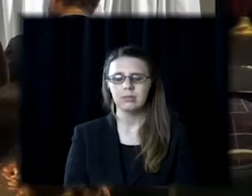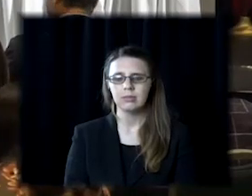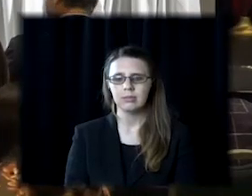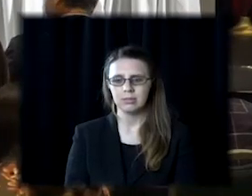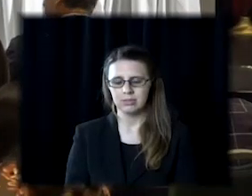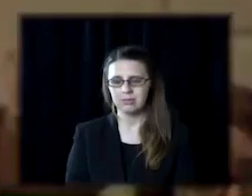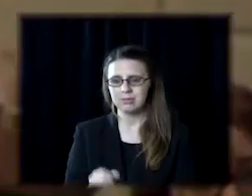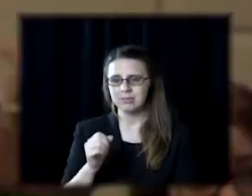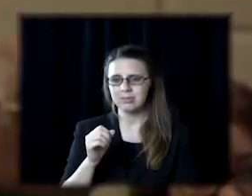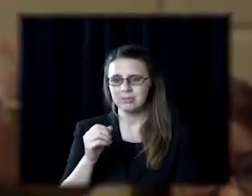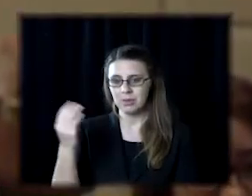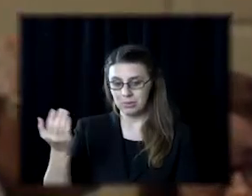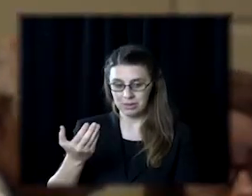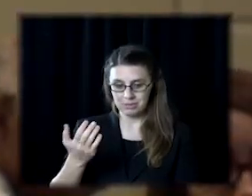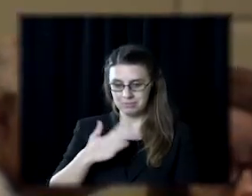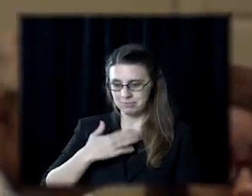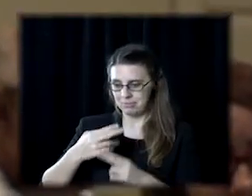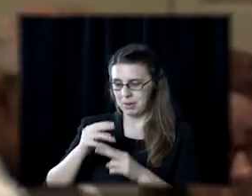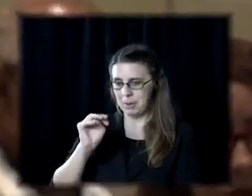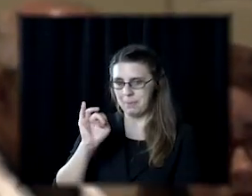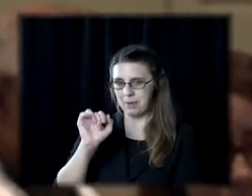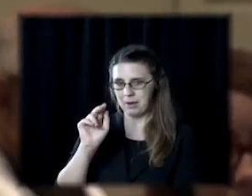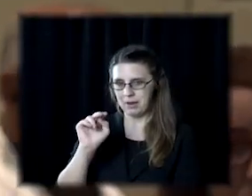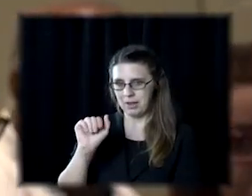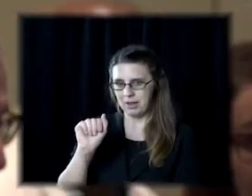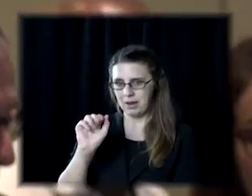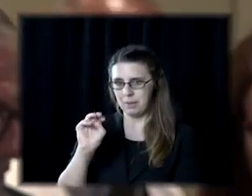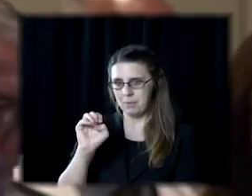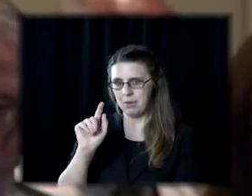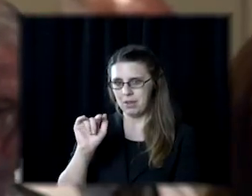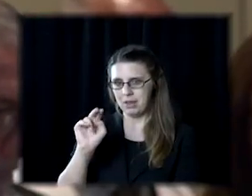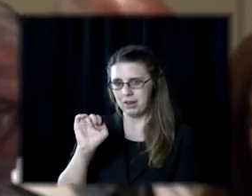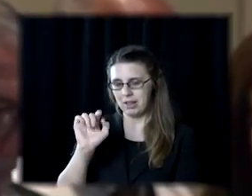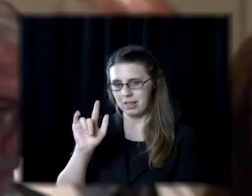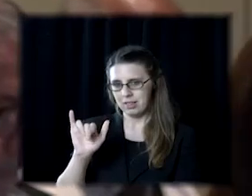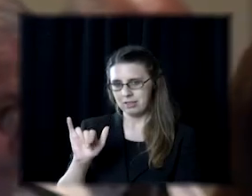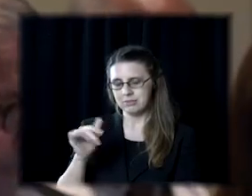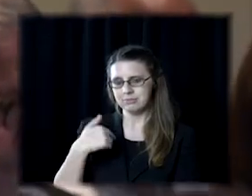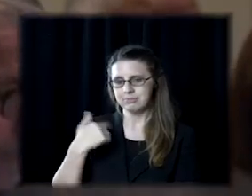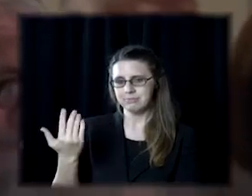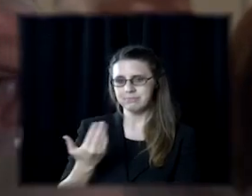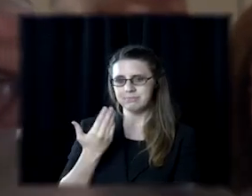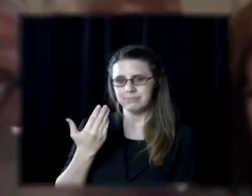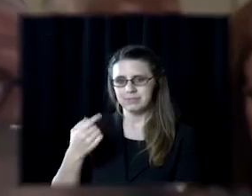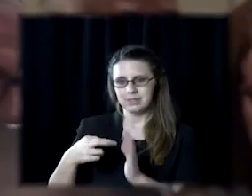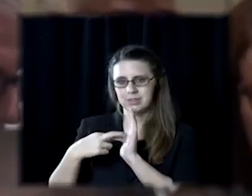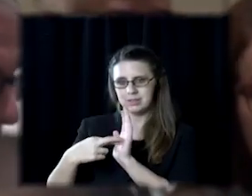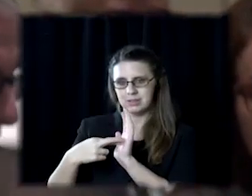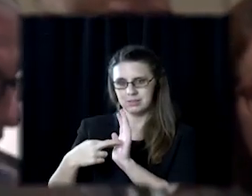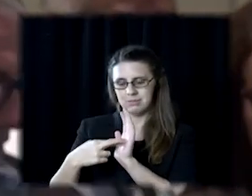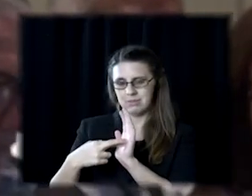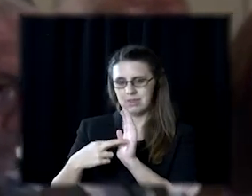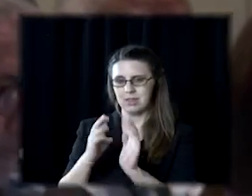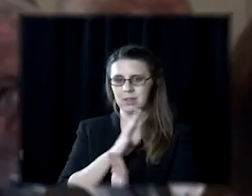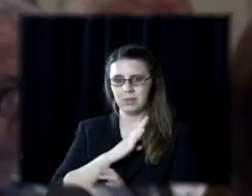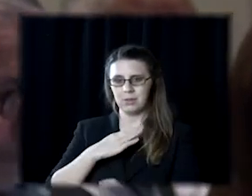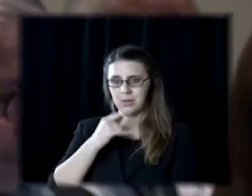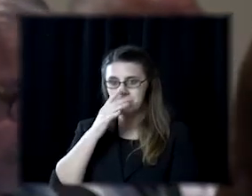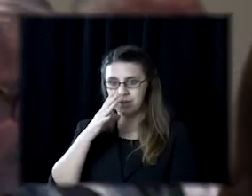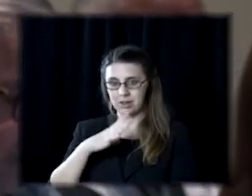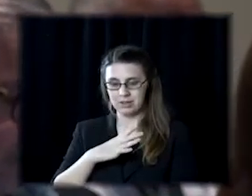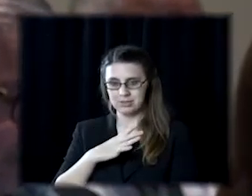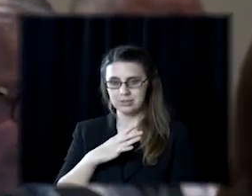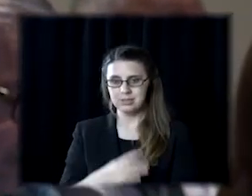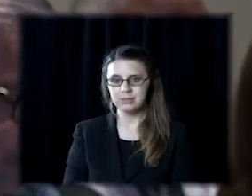Welcome. Yes, my name is Mariana Nogales Molinelli. I am hereby representing Junta de Mujeres. And